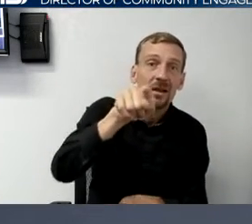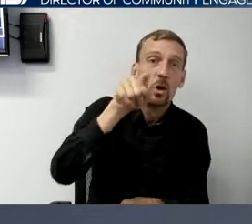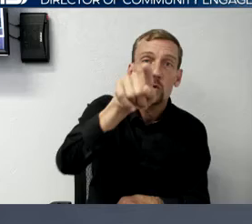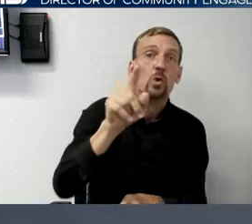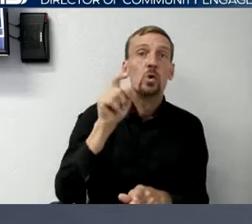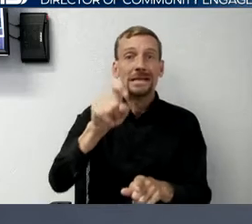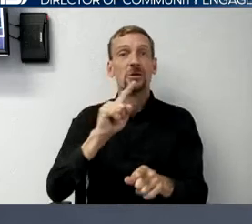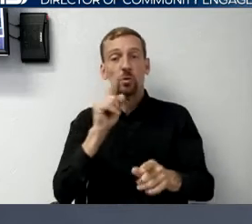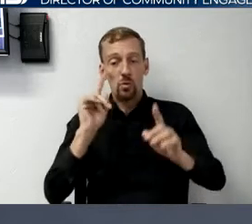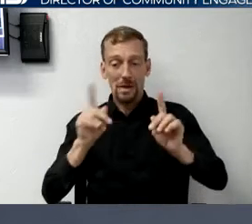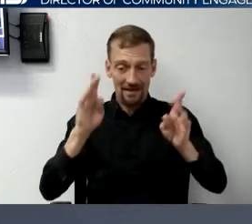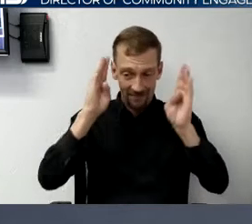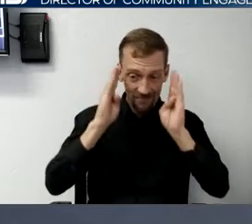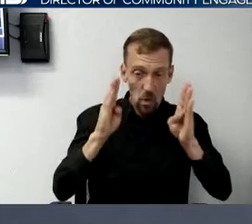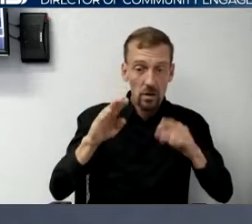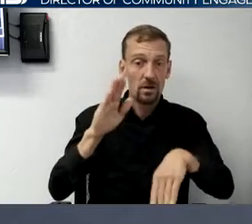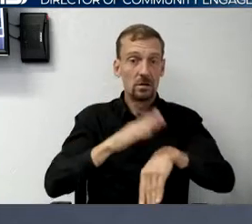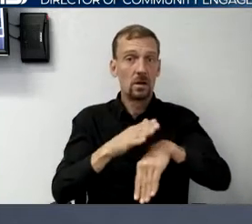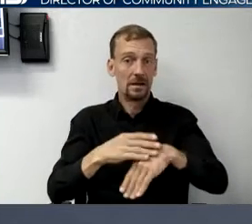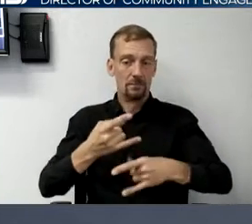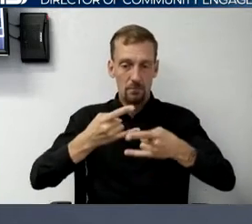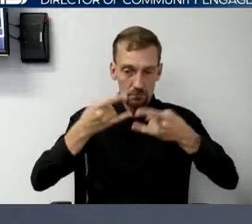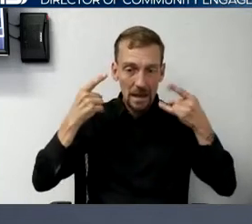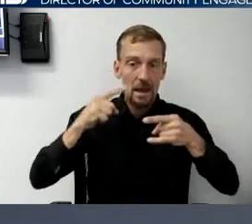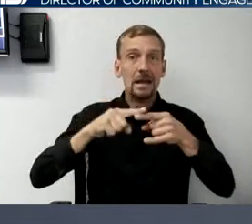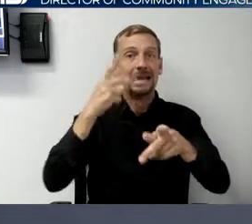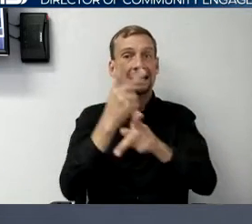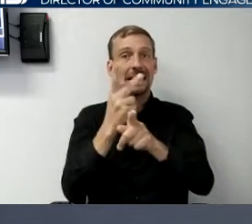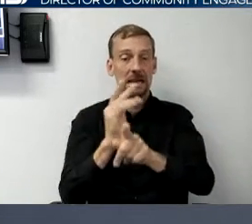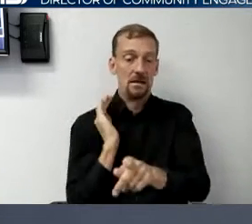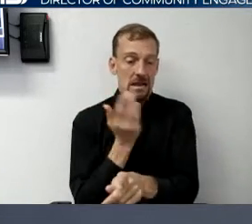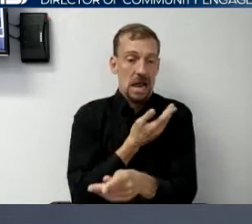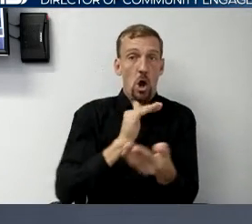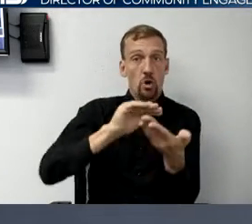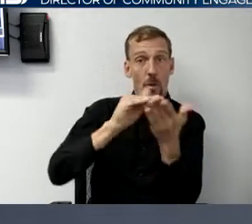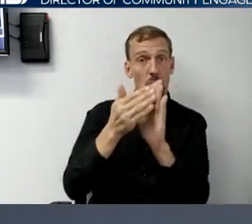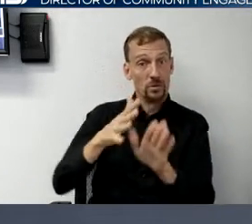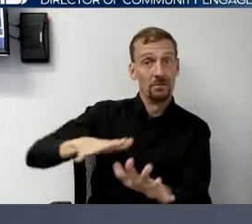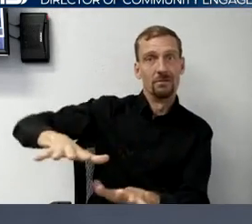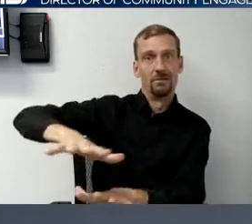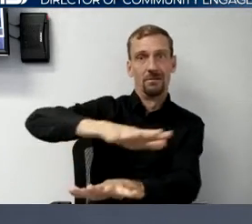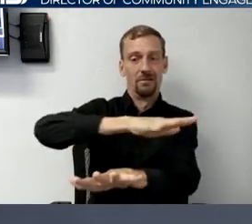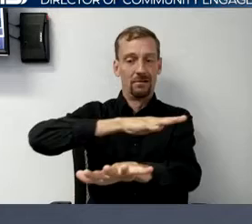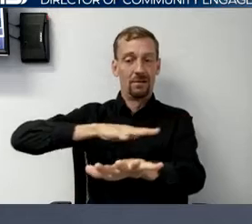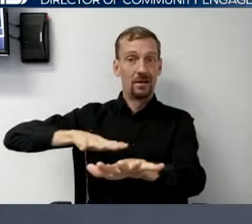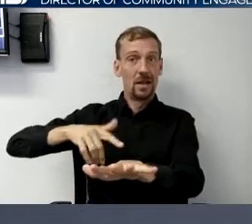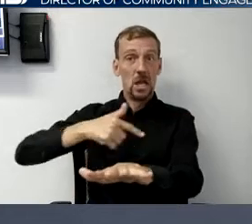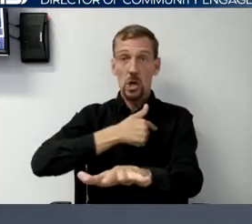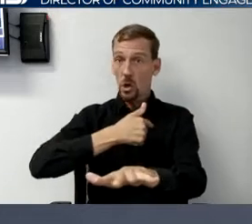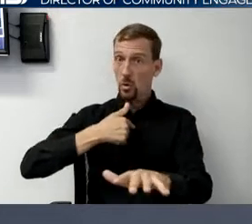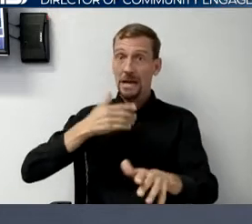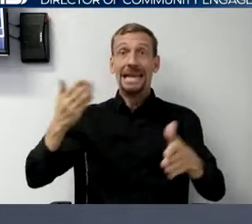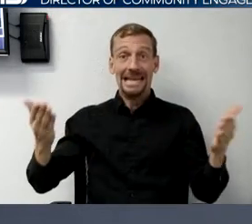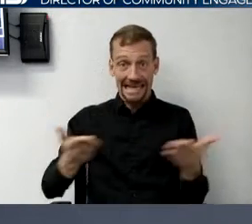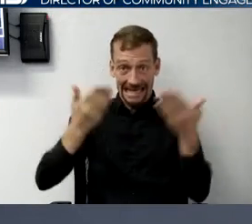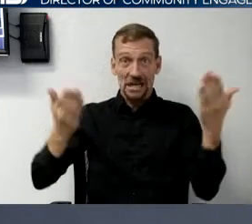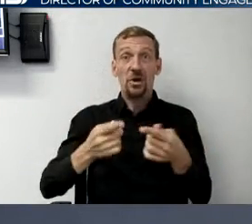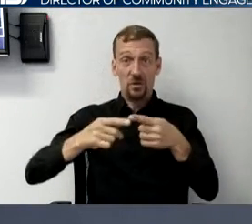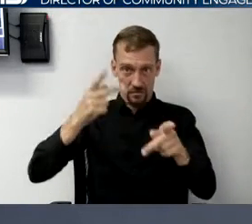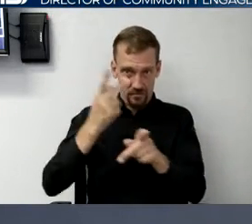exercise so that we can be available to take care of the rest of our community. And we'll always be here, obviously, to take care